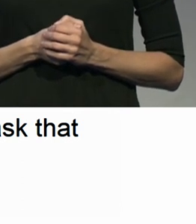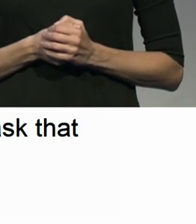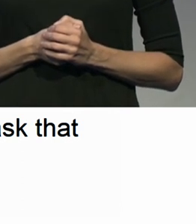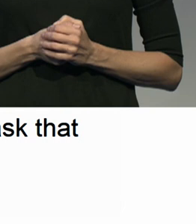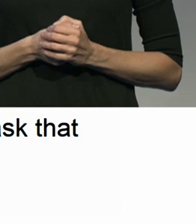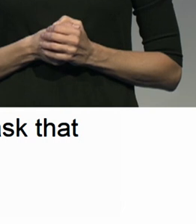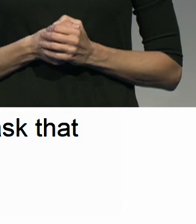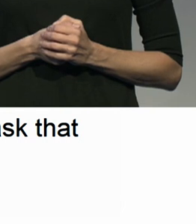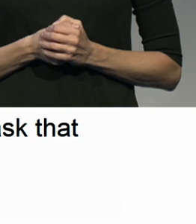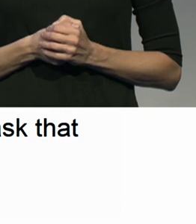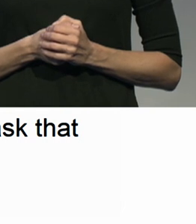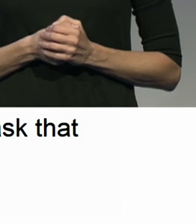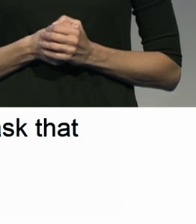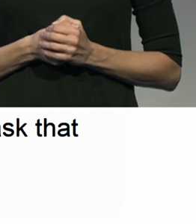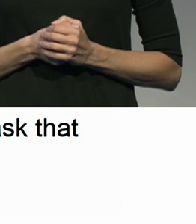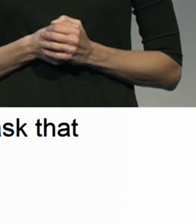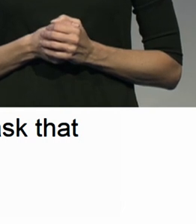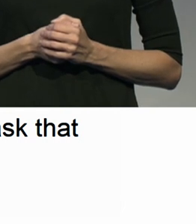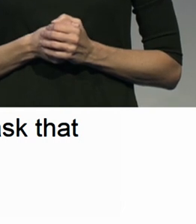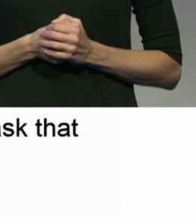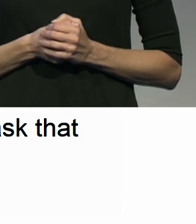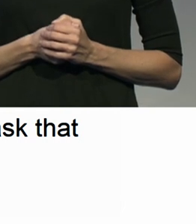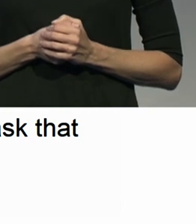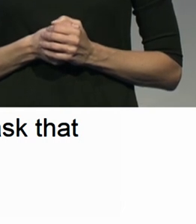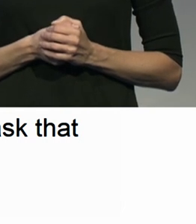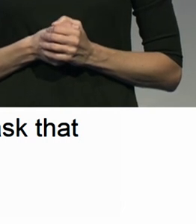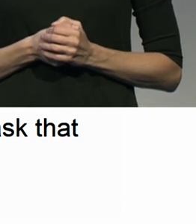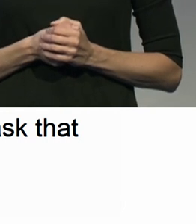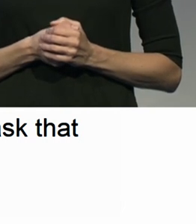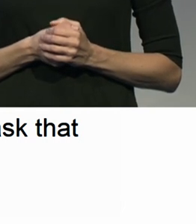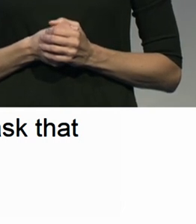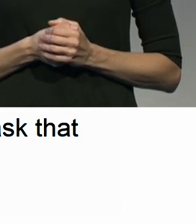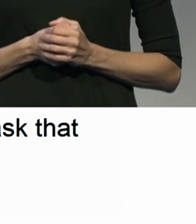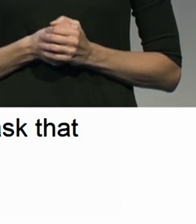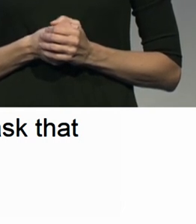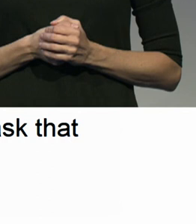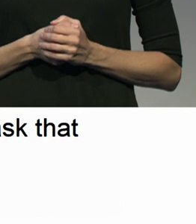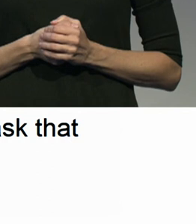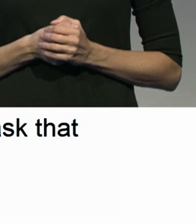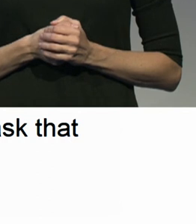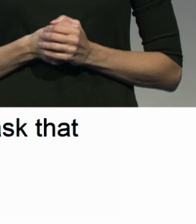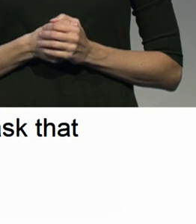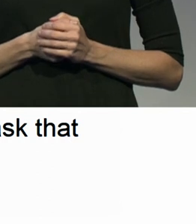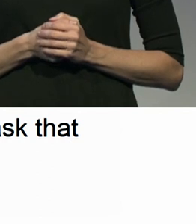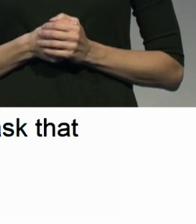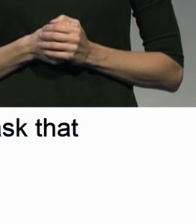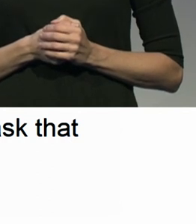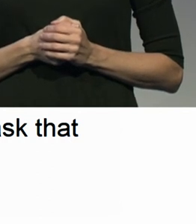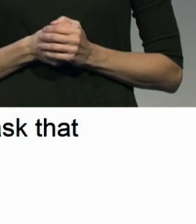defy expectations and fulfill responsibilities. A dedicated resolve that brings us to work in